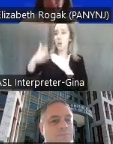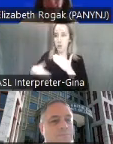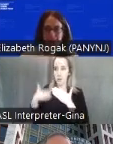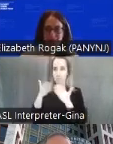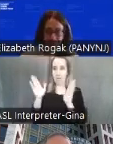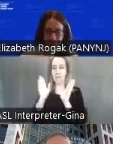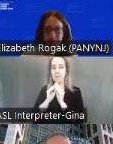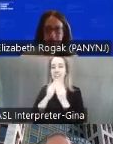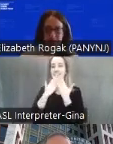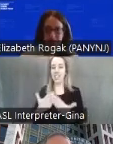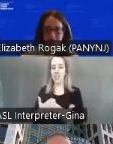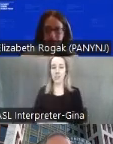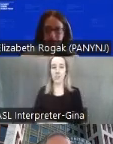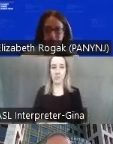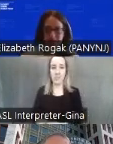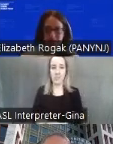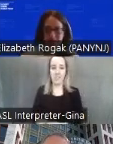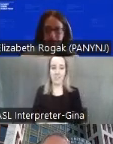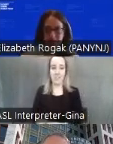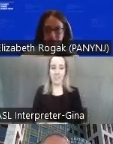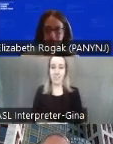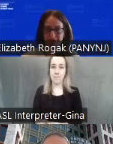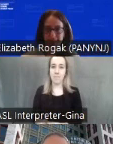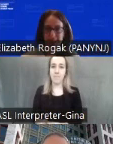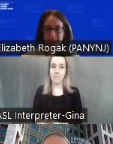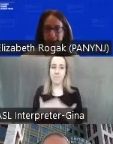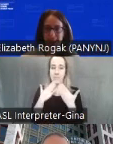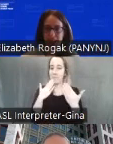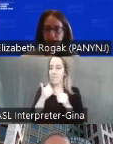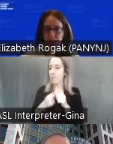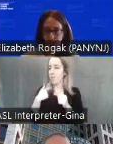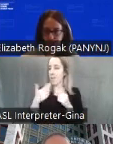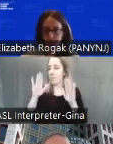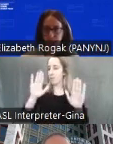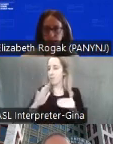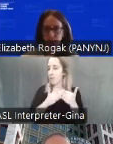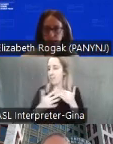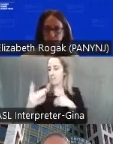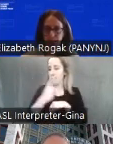Thank you. Thanks, everyone. Have a great day. Thank you.